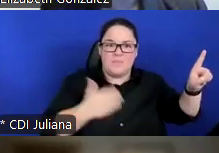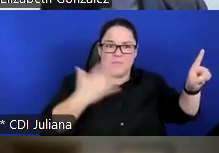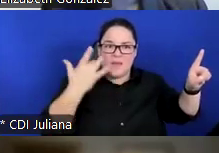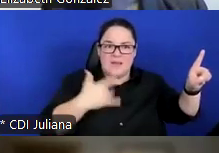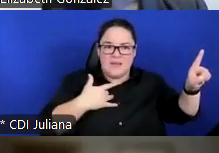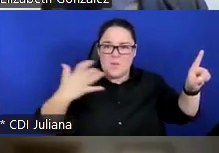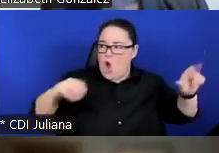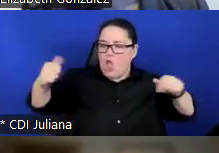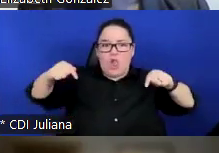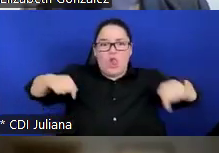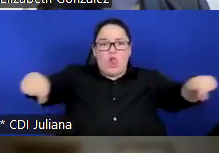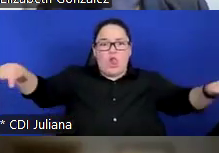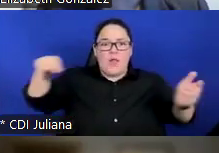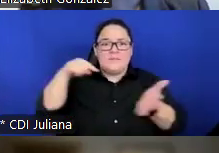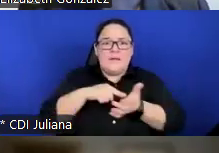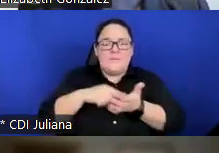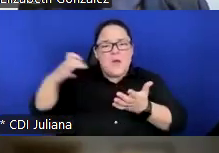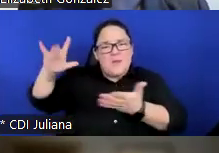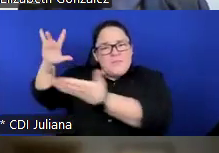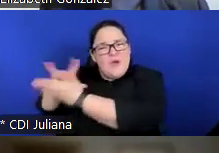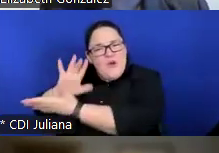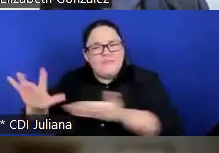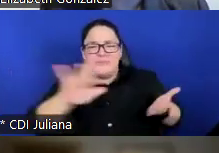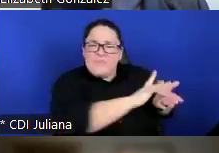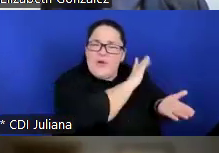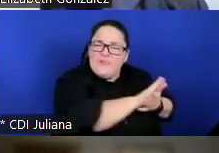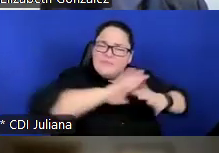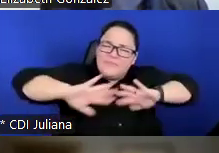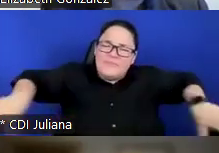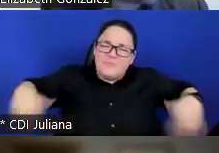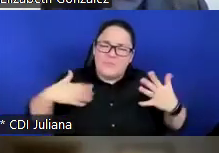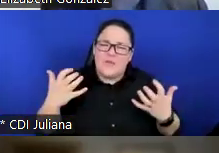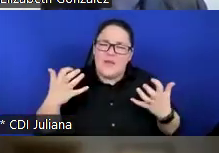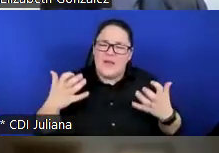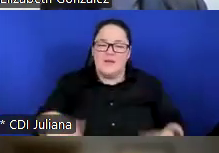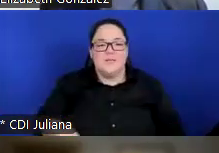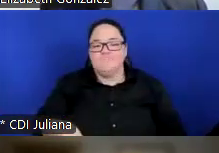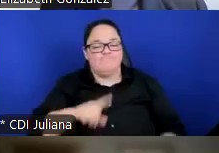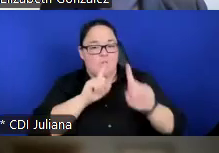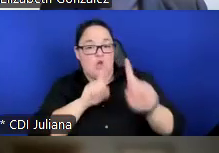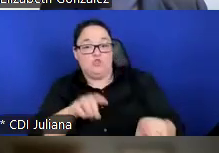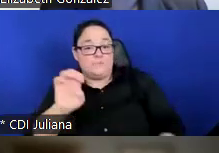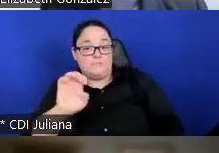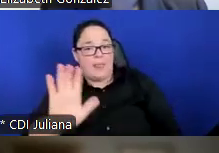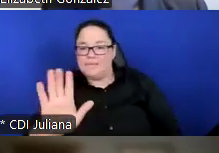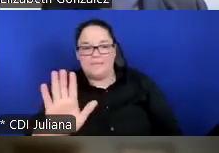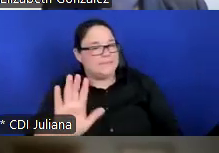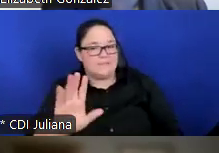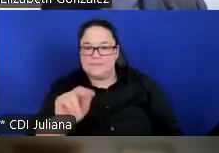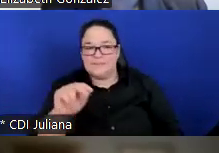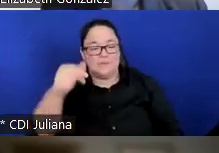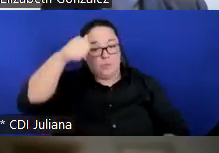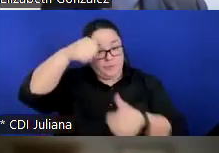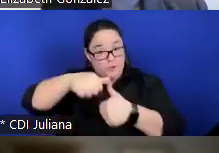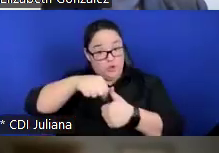earlier, the minute that you file a bankruptcy, or very close to that time, all of your